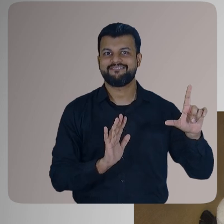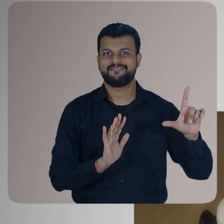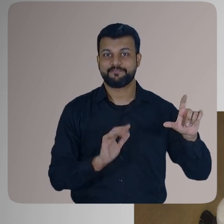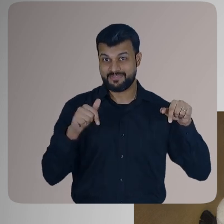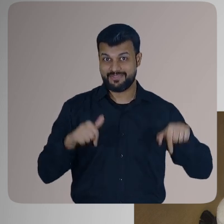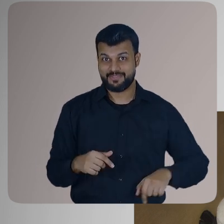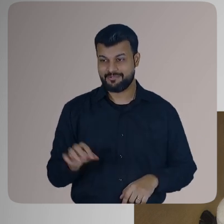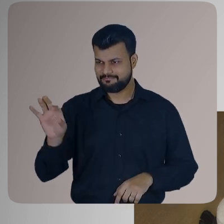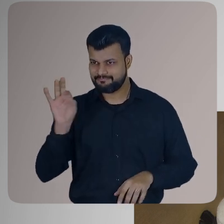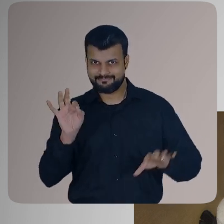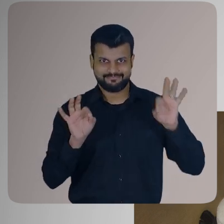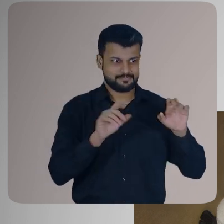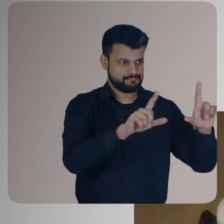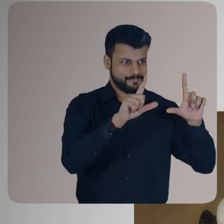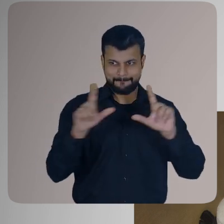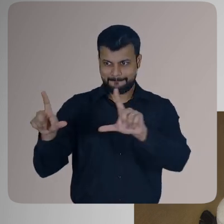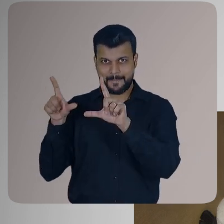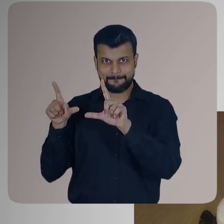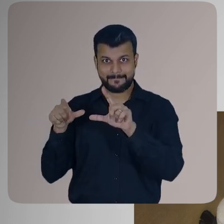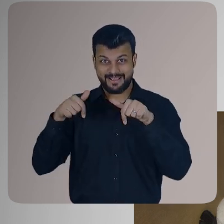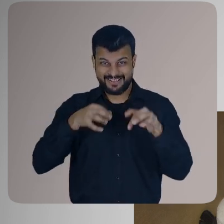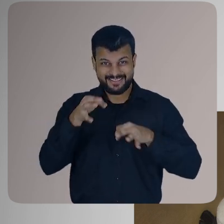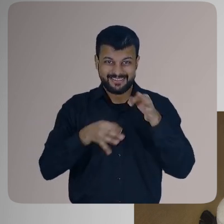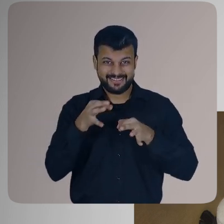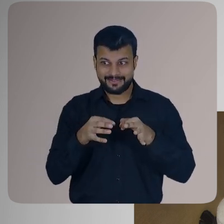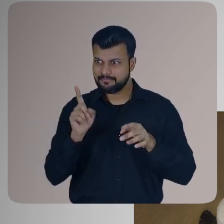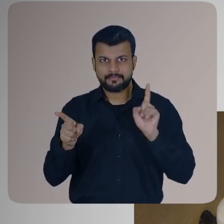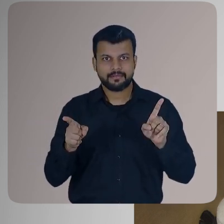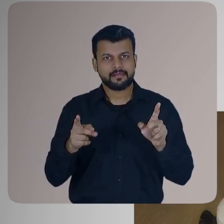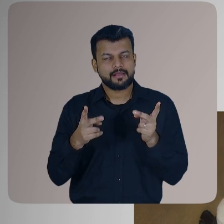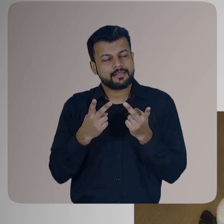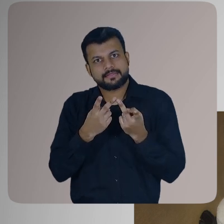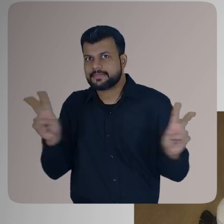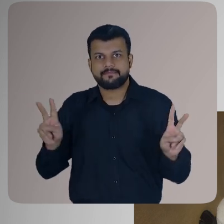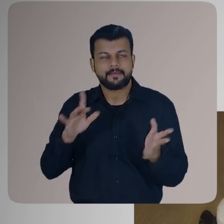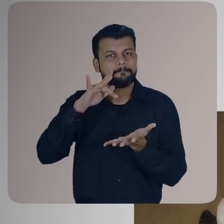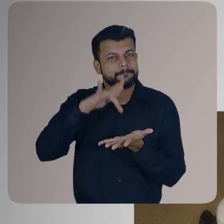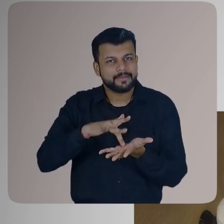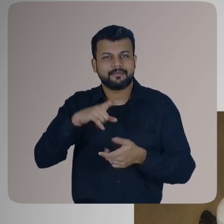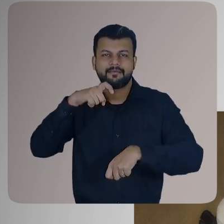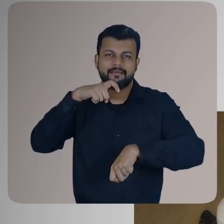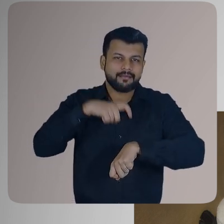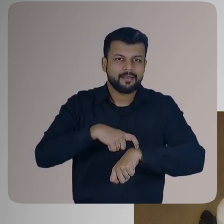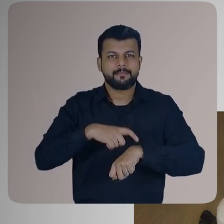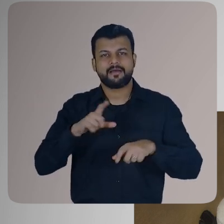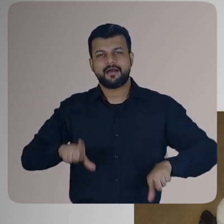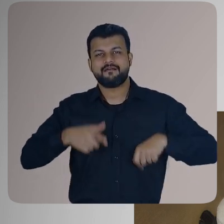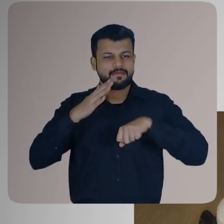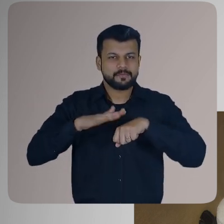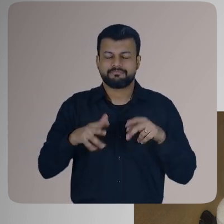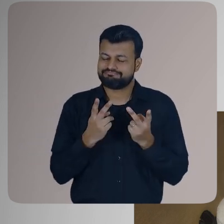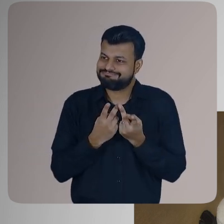two portraits we're considering today depict women separated by time, geography, and life